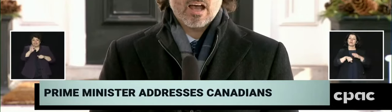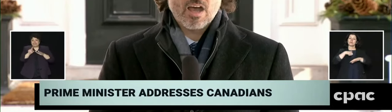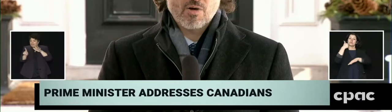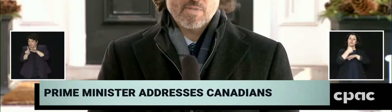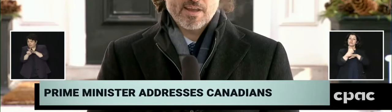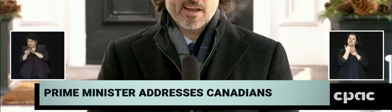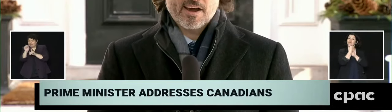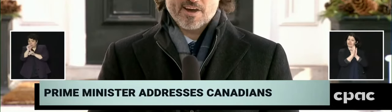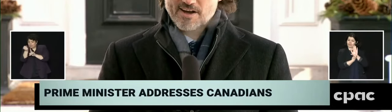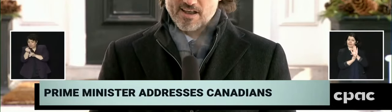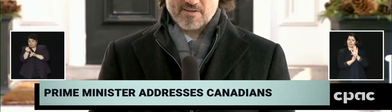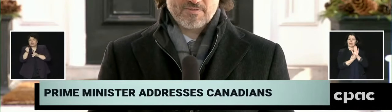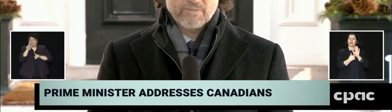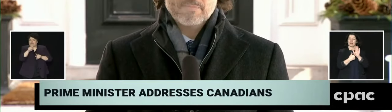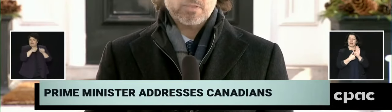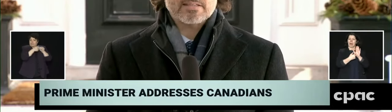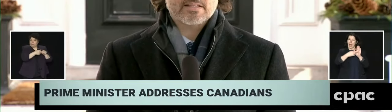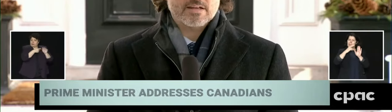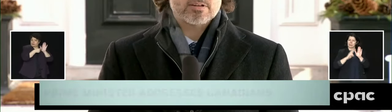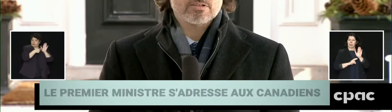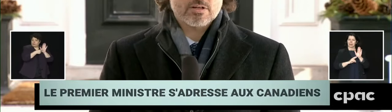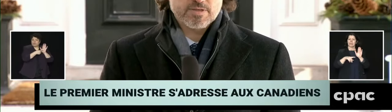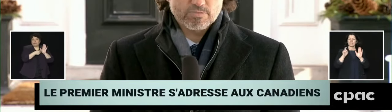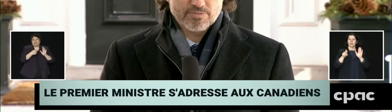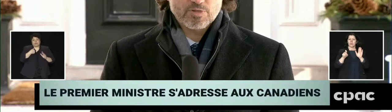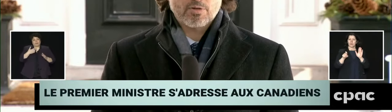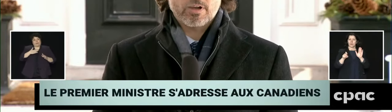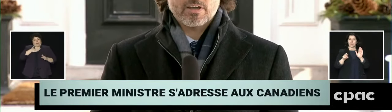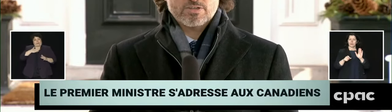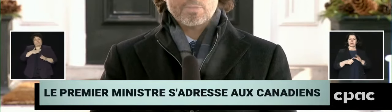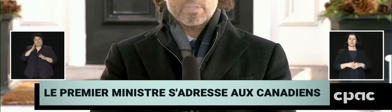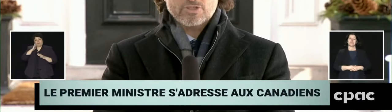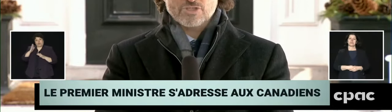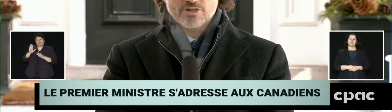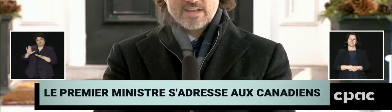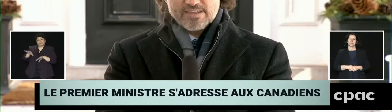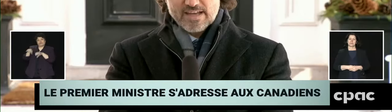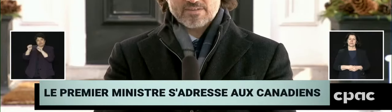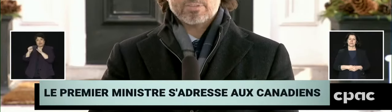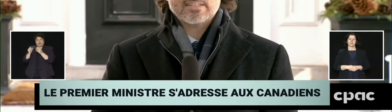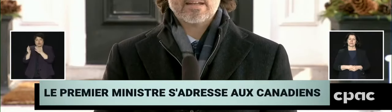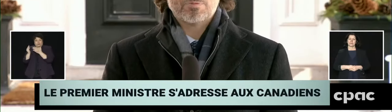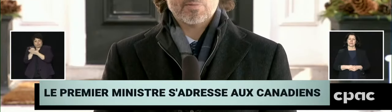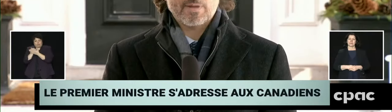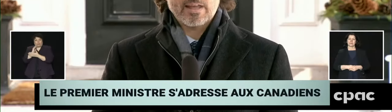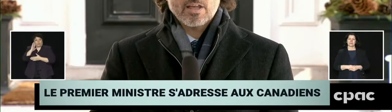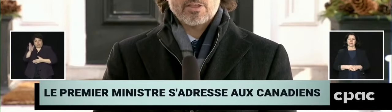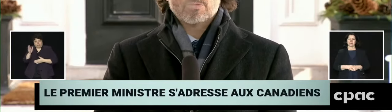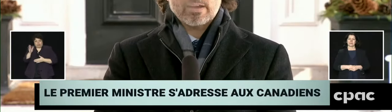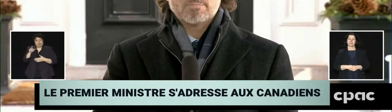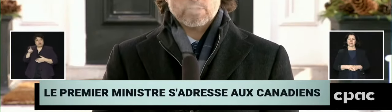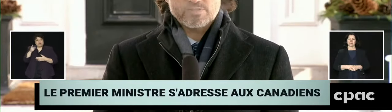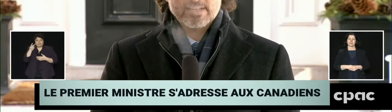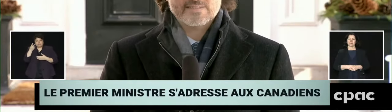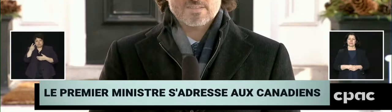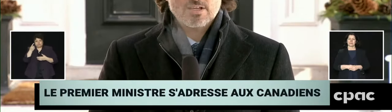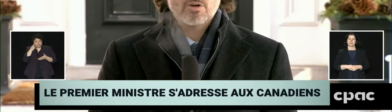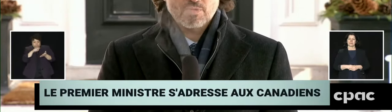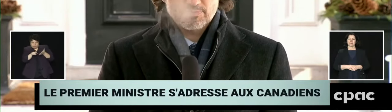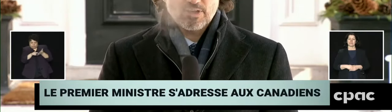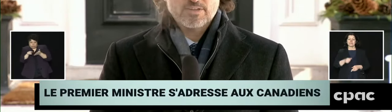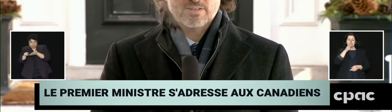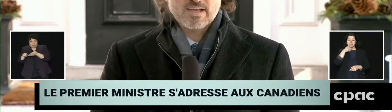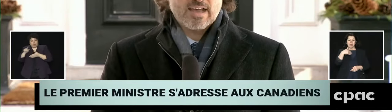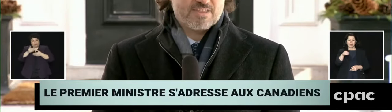And we are very pleased that there is going to be a review going on to ensure that every step of the way the right processes